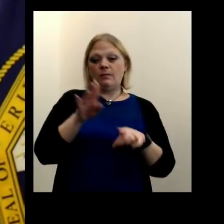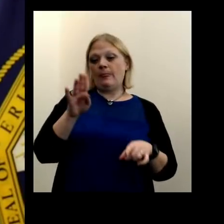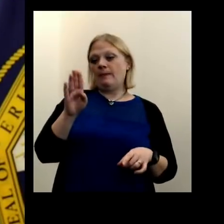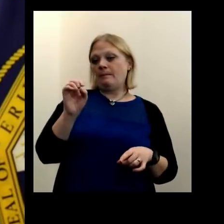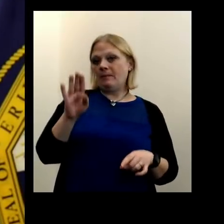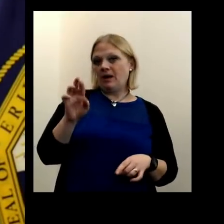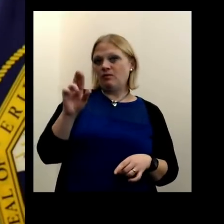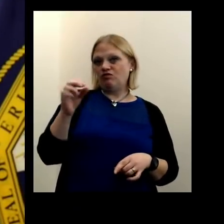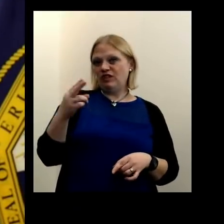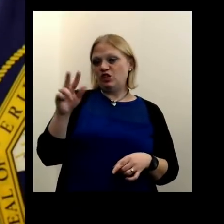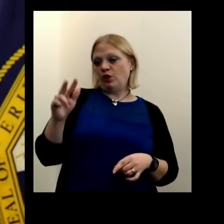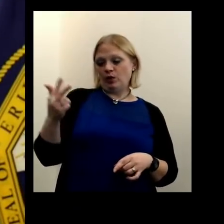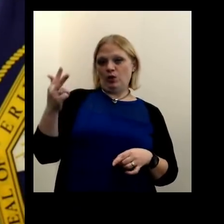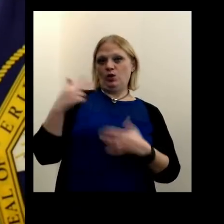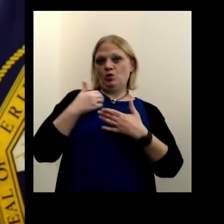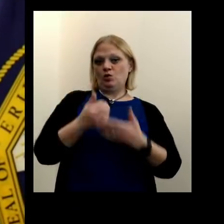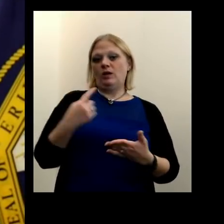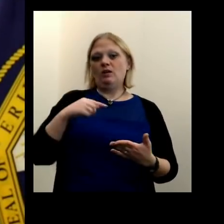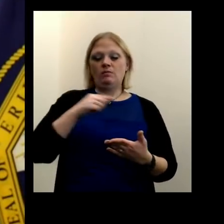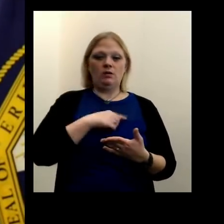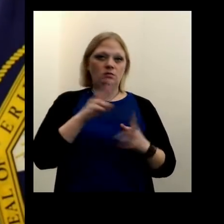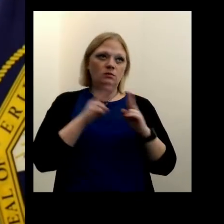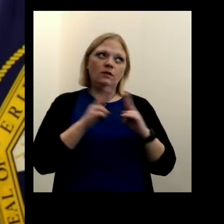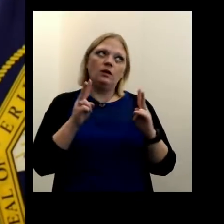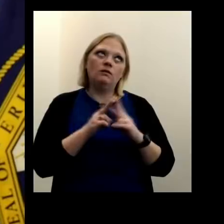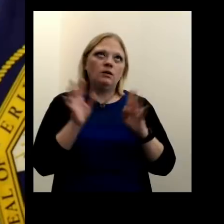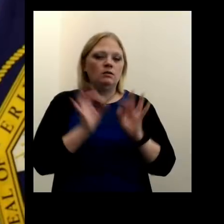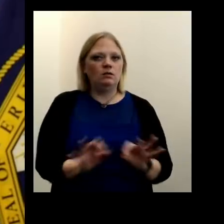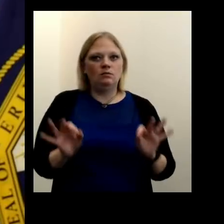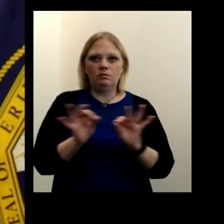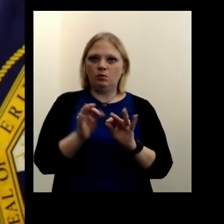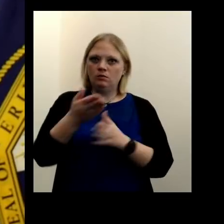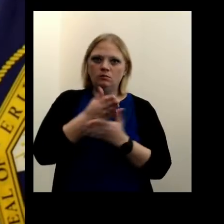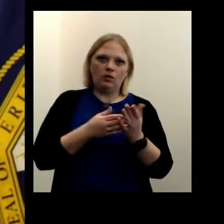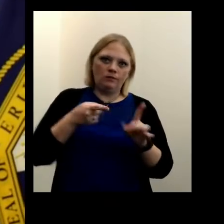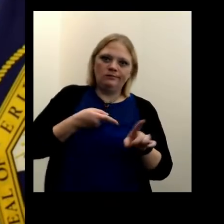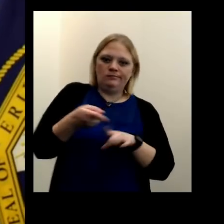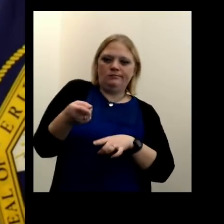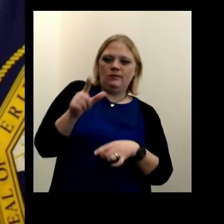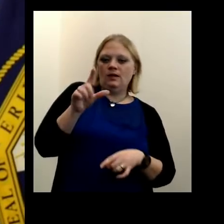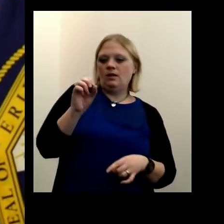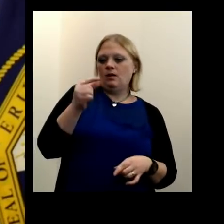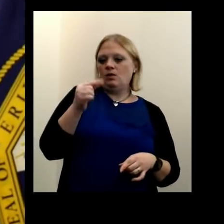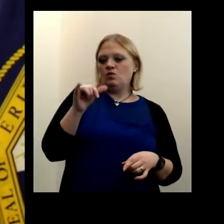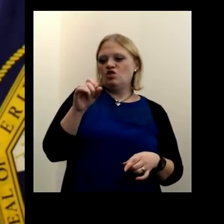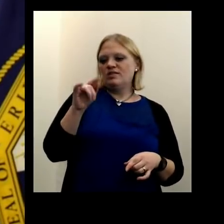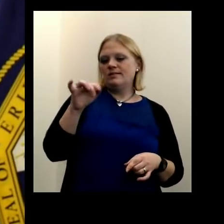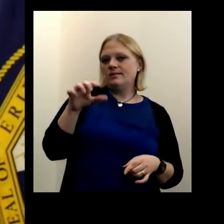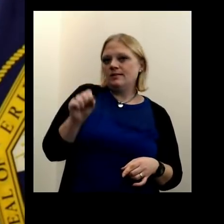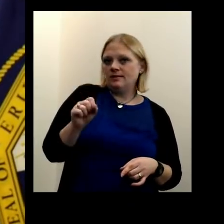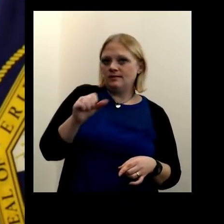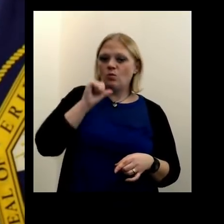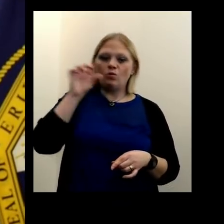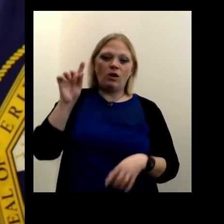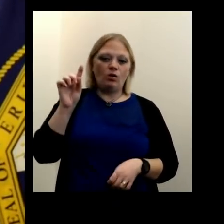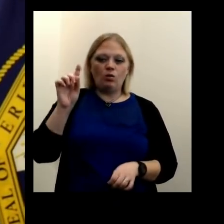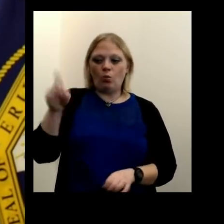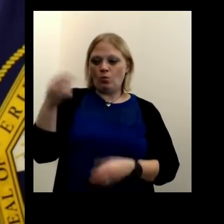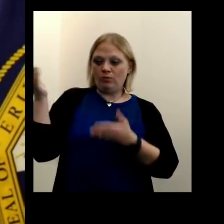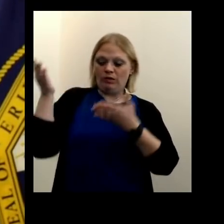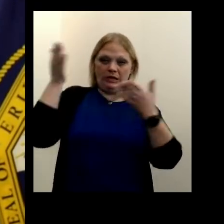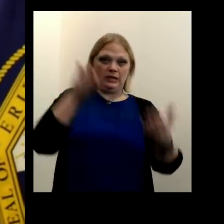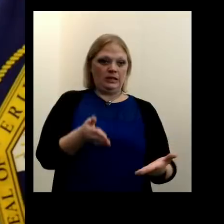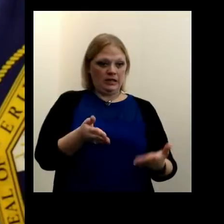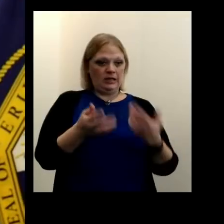III, helping us out in a very important aspect of it, logistics, which not only talks about the bringing in of the